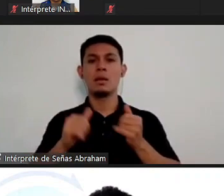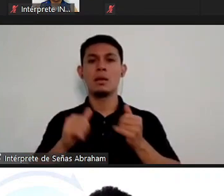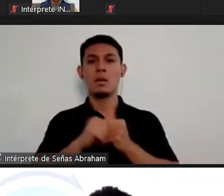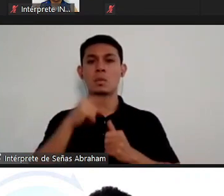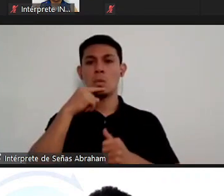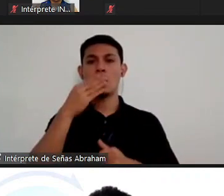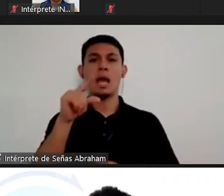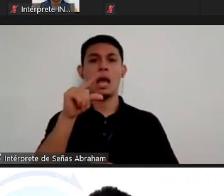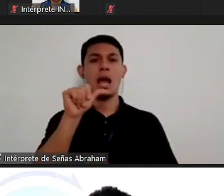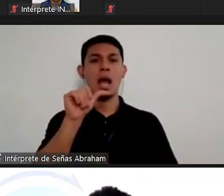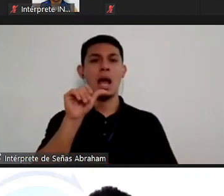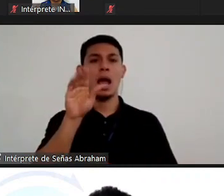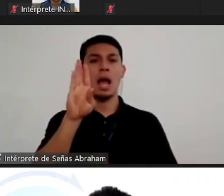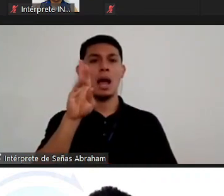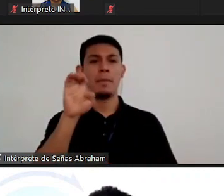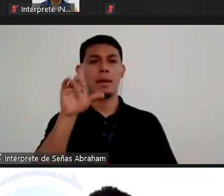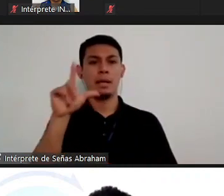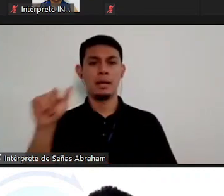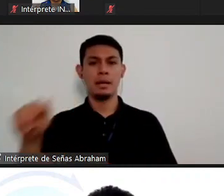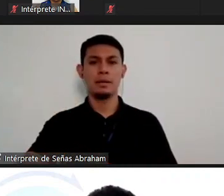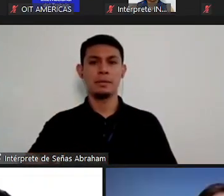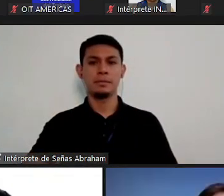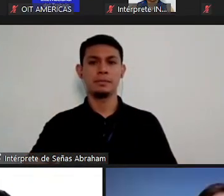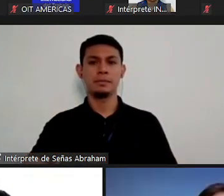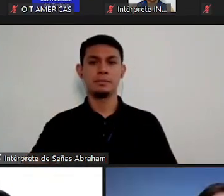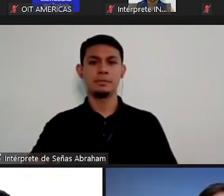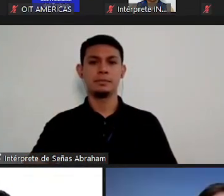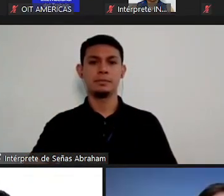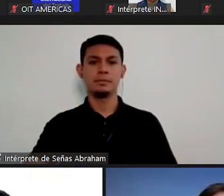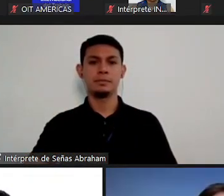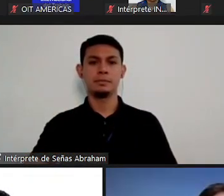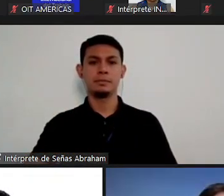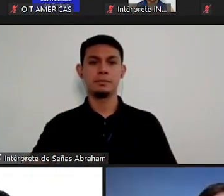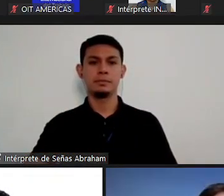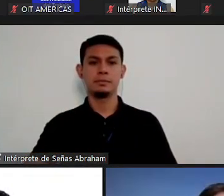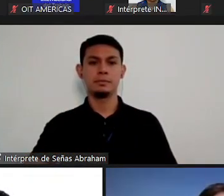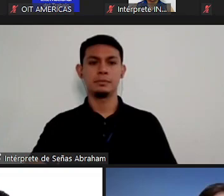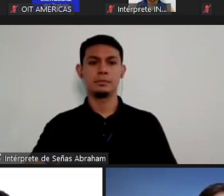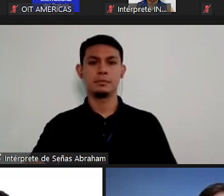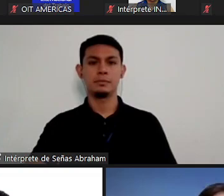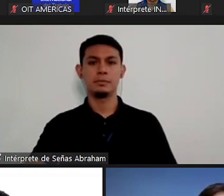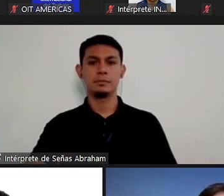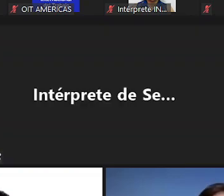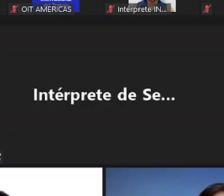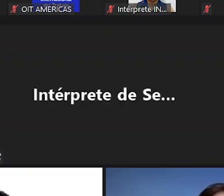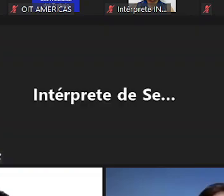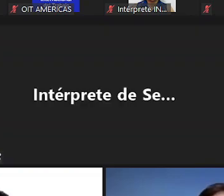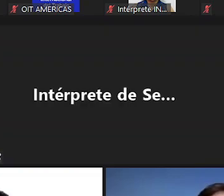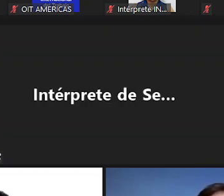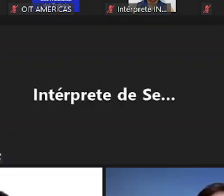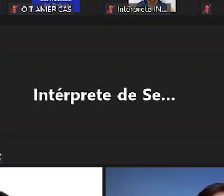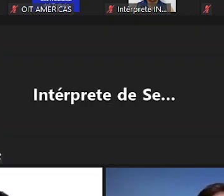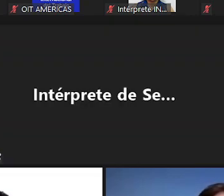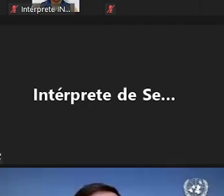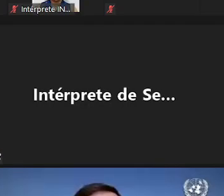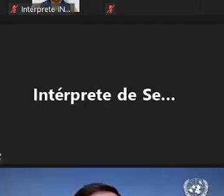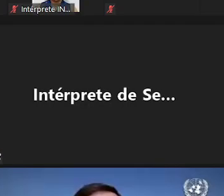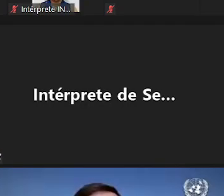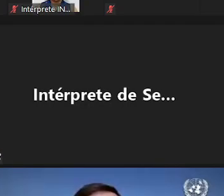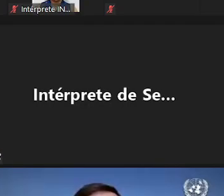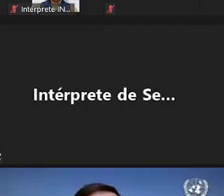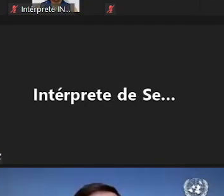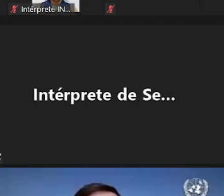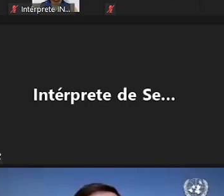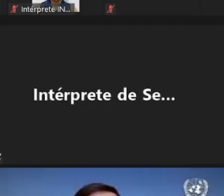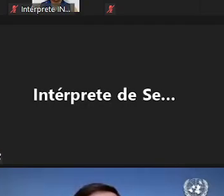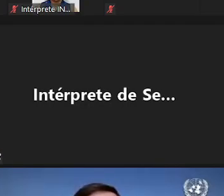and close with gabriel amara who is with us and represented for the agriculture uh guilds of